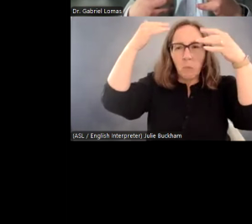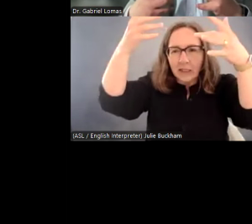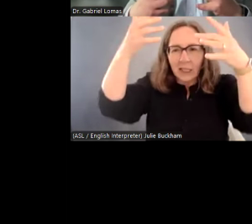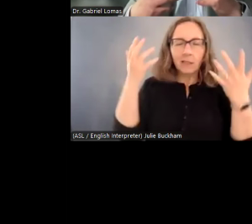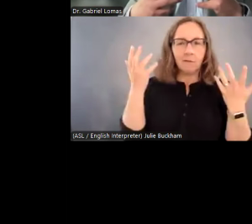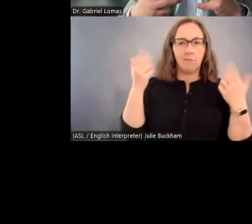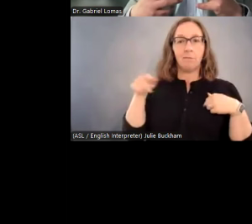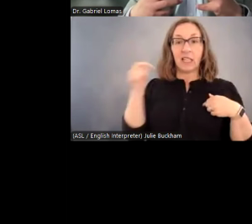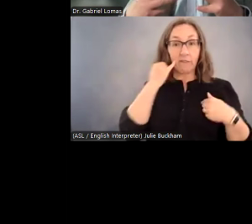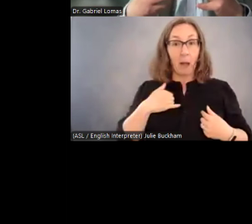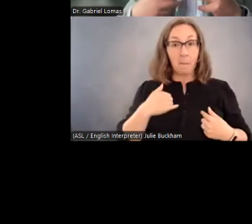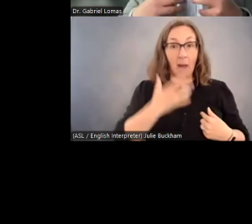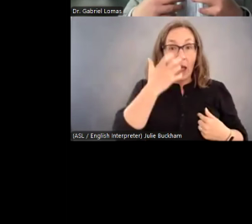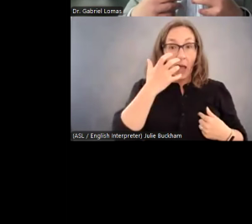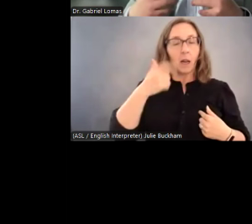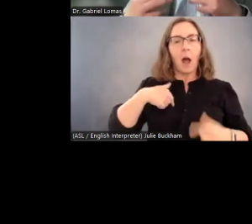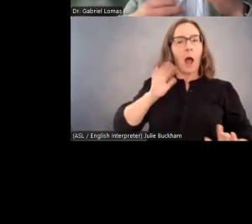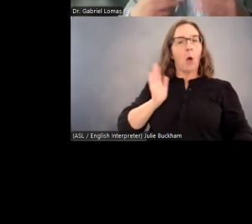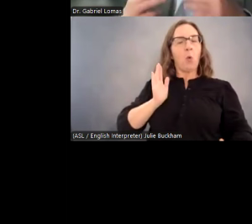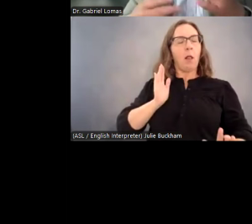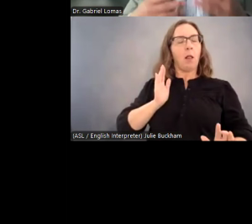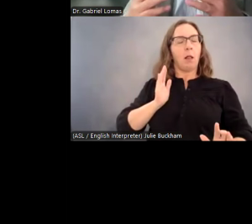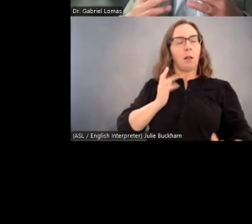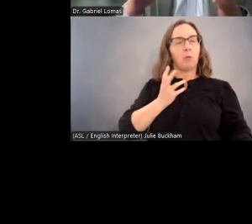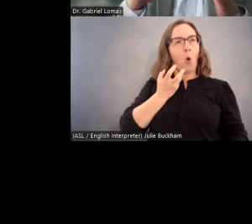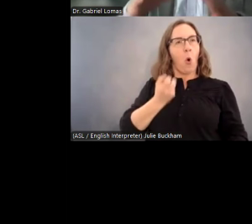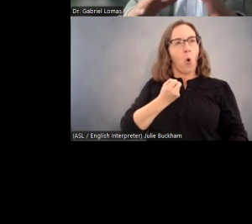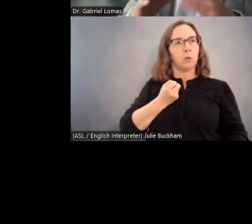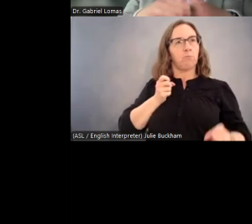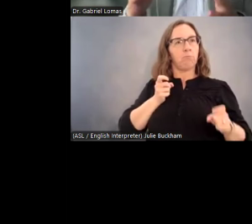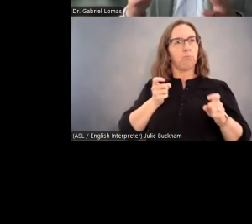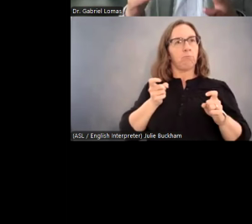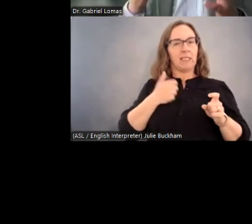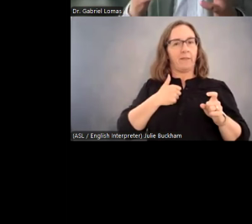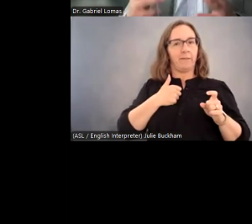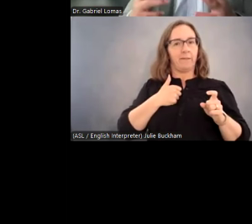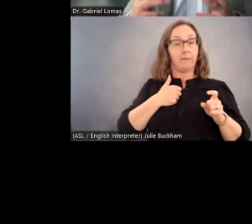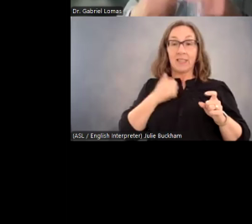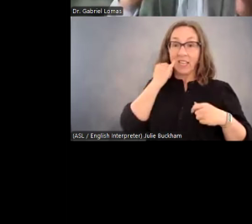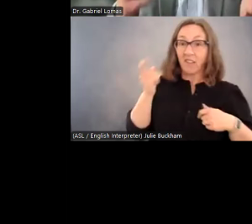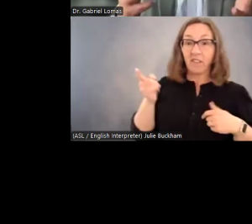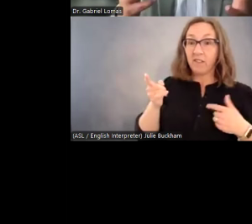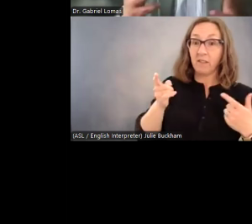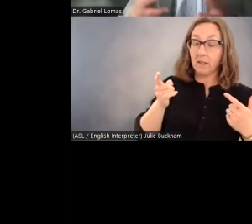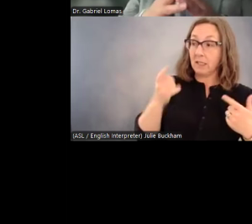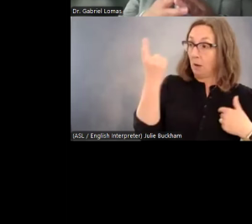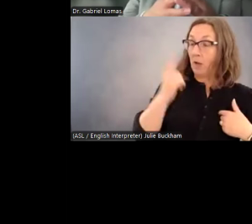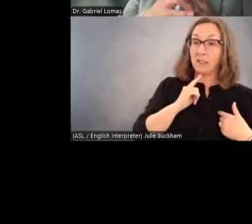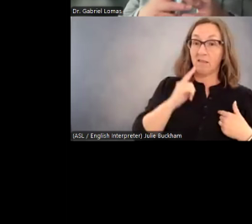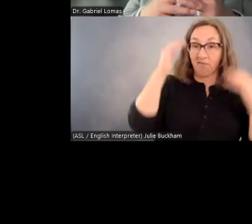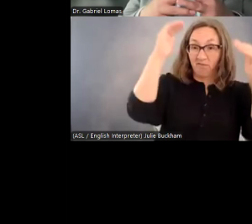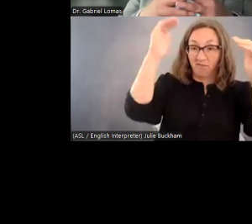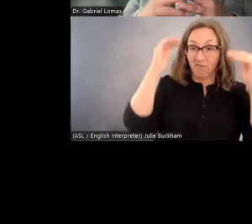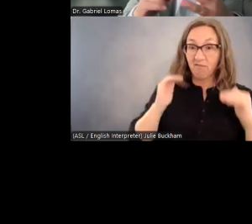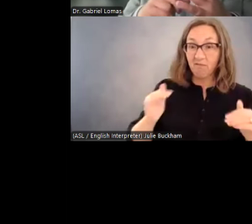not going to show I'm mad. I'm going to self-regulate. People who function in that lower area don't do that. If they're mad, they show you they're mad, If